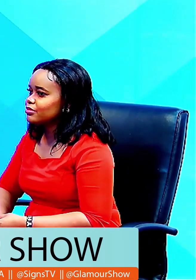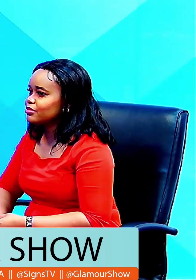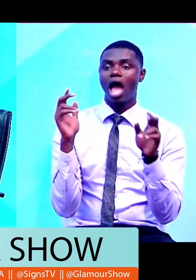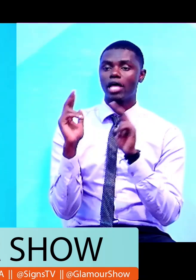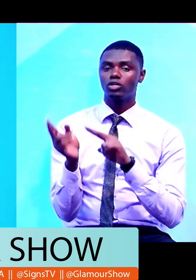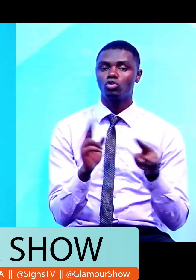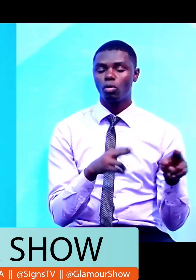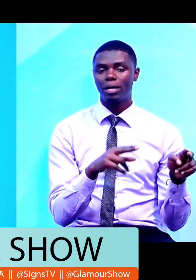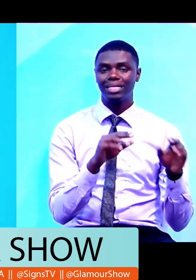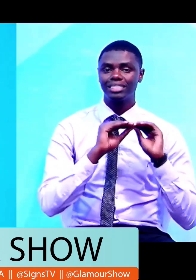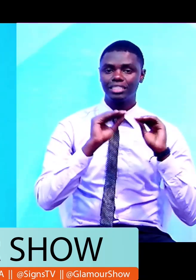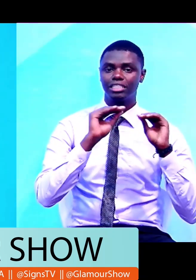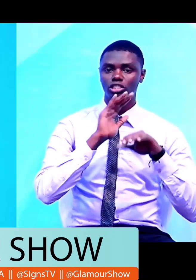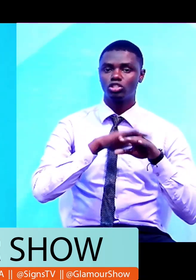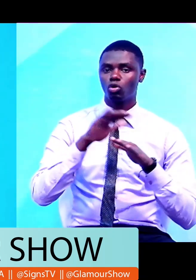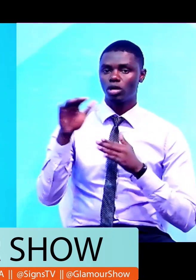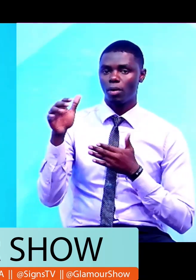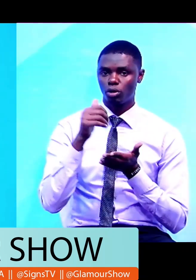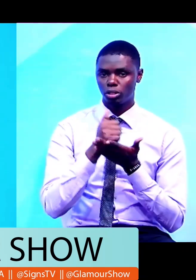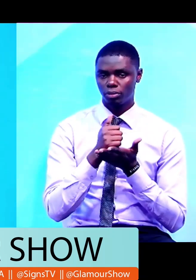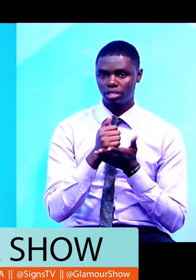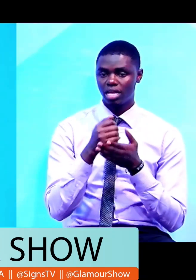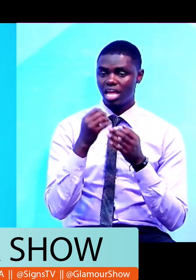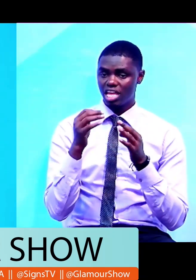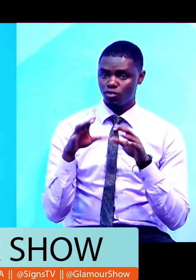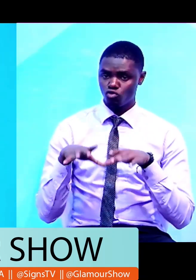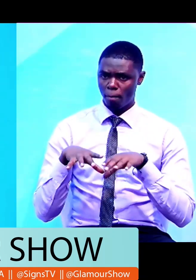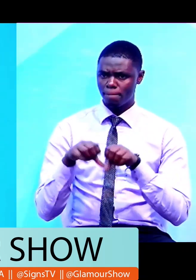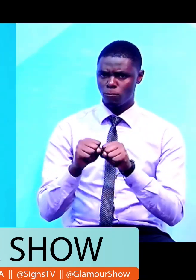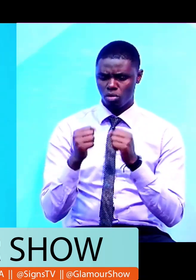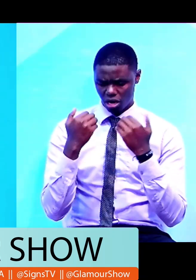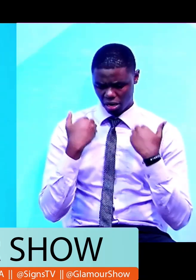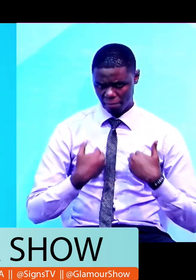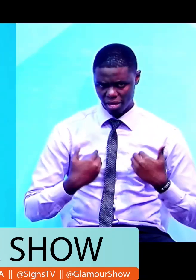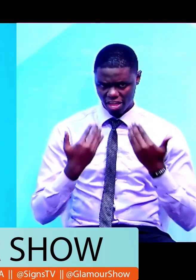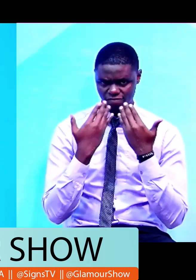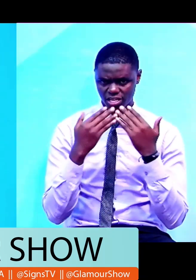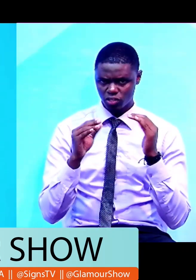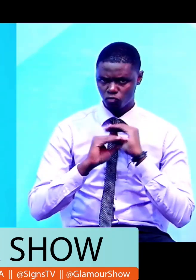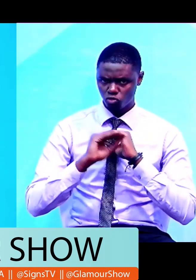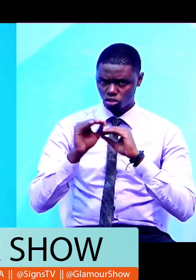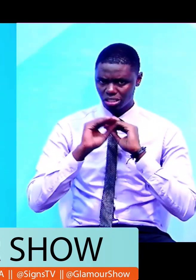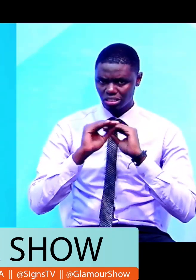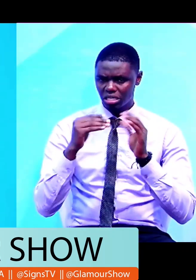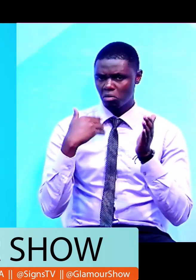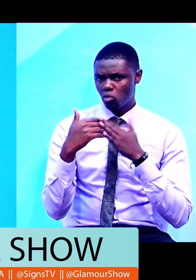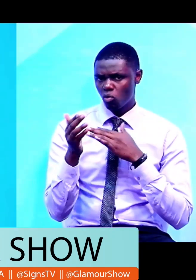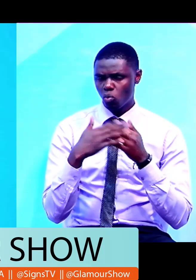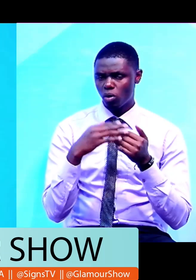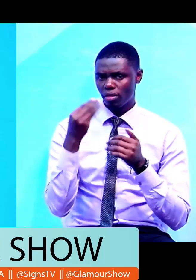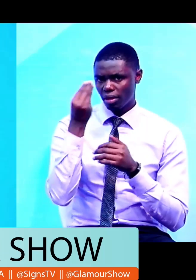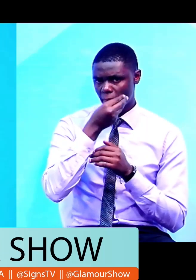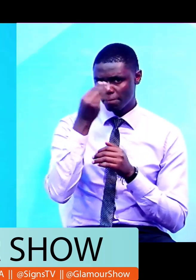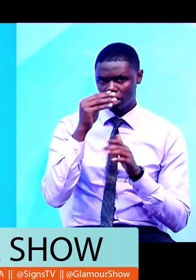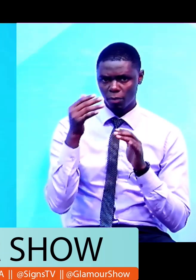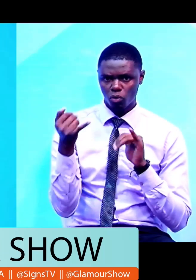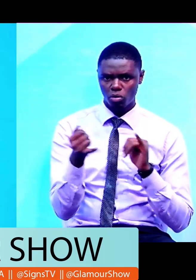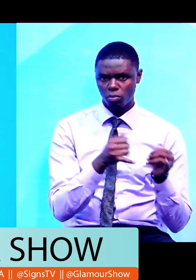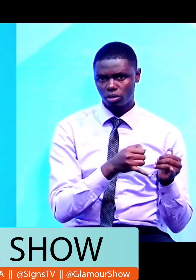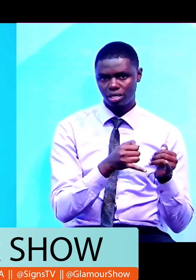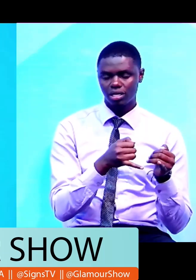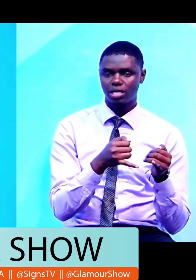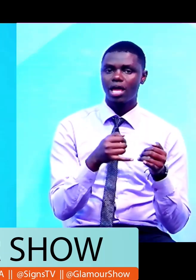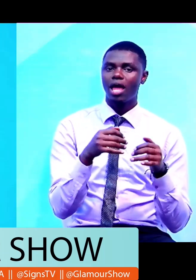on appointments. When I'm booked for teaching either makeup or modeling, I